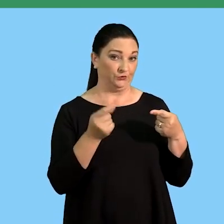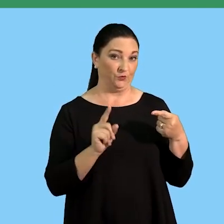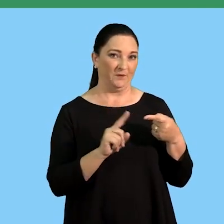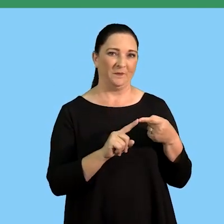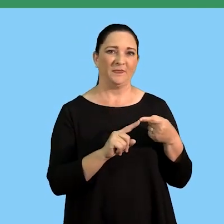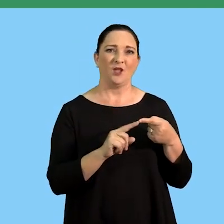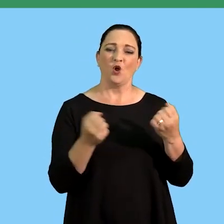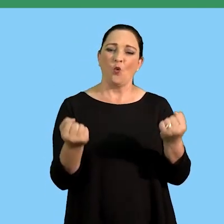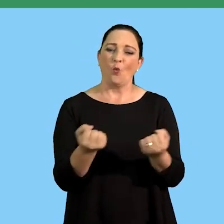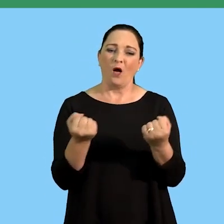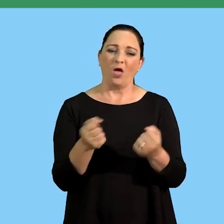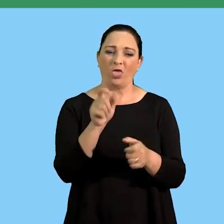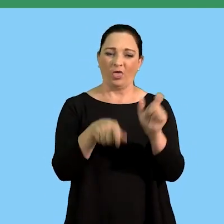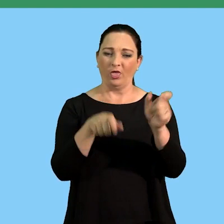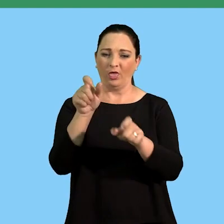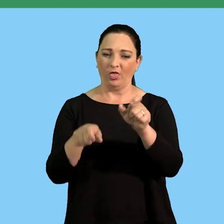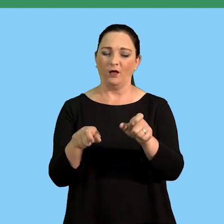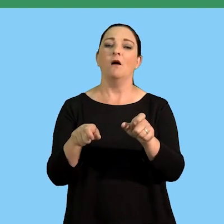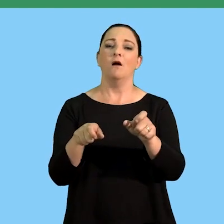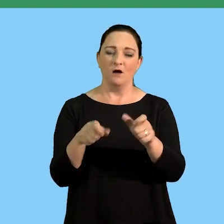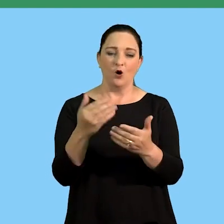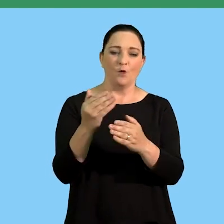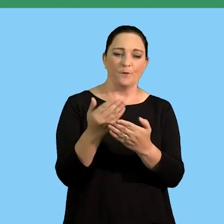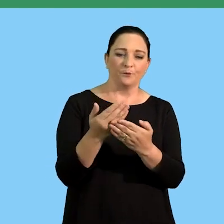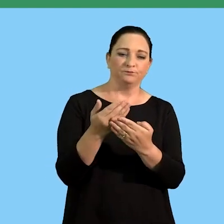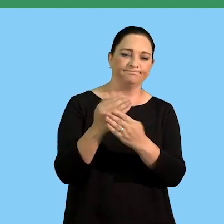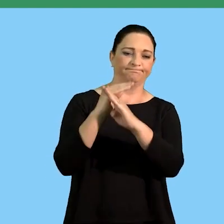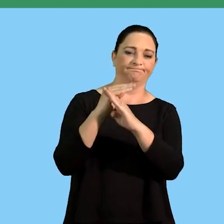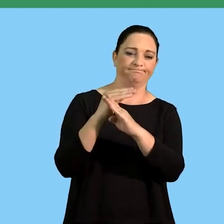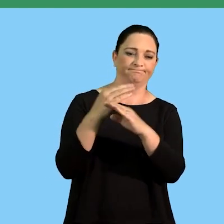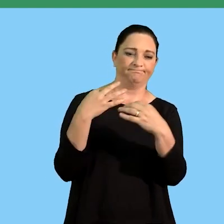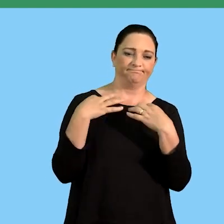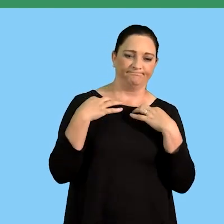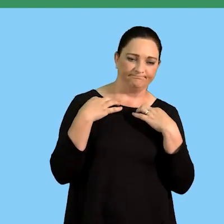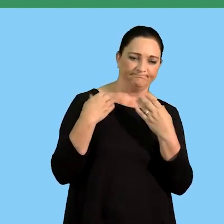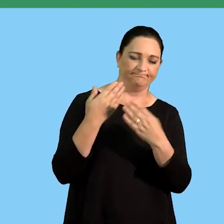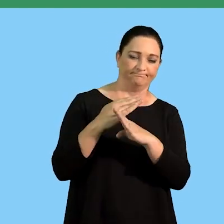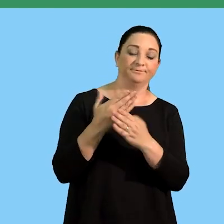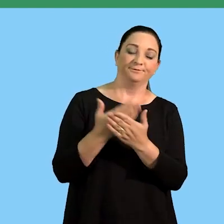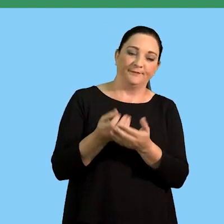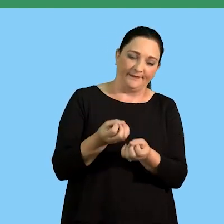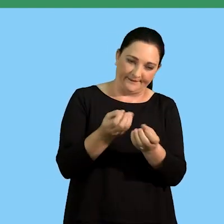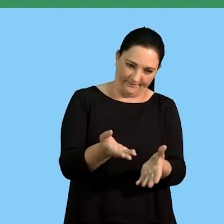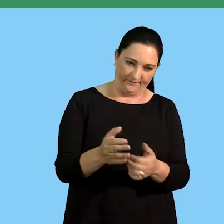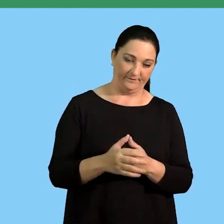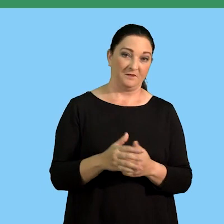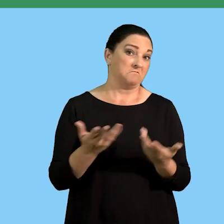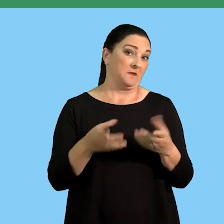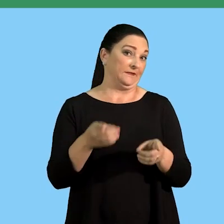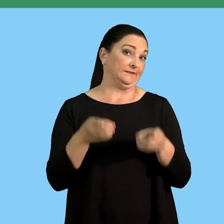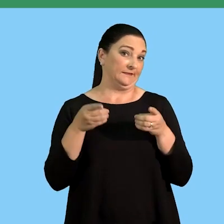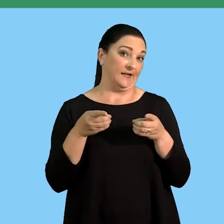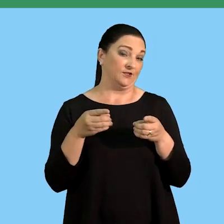Firstly, we must provide workers with protective gear to protect themselves against potentially dangerous